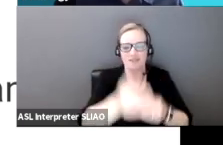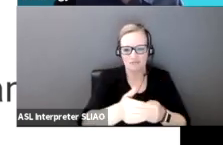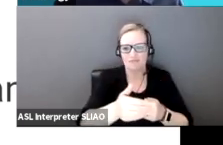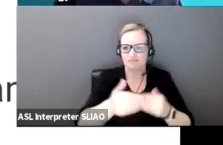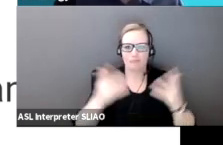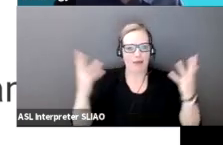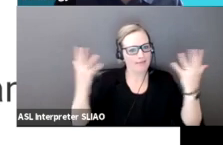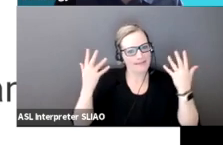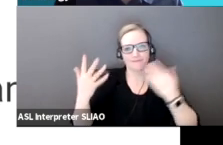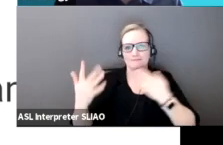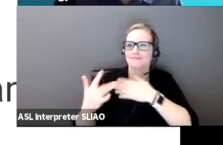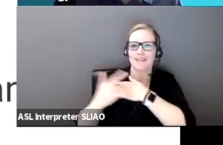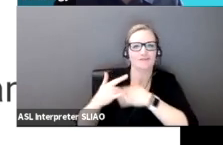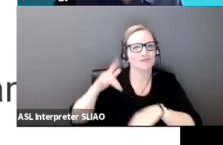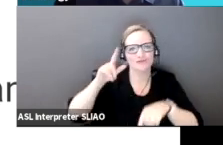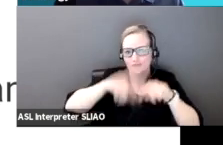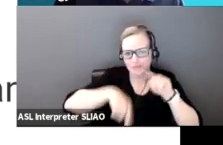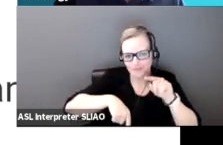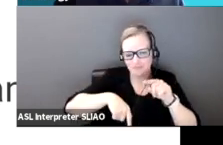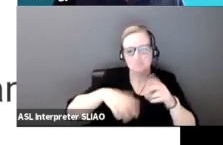the company jewels.